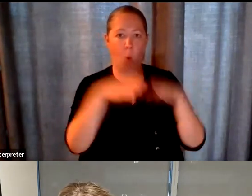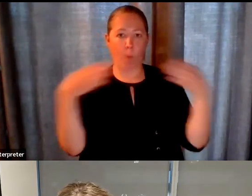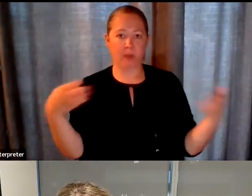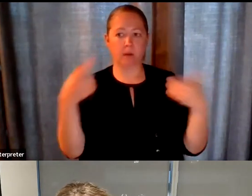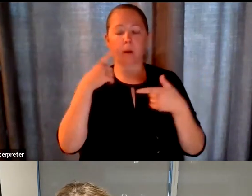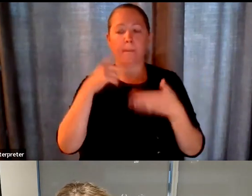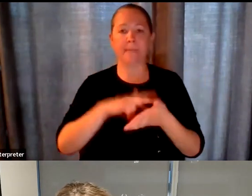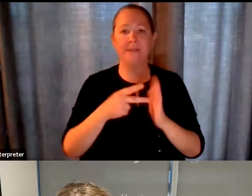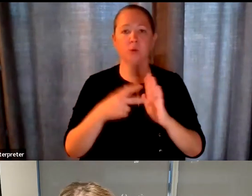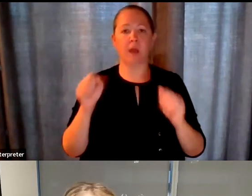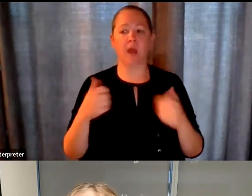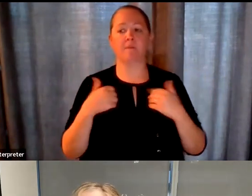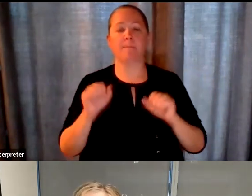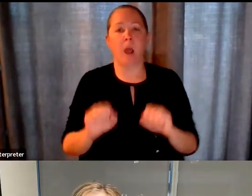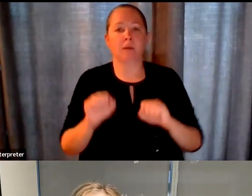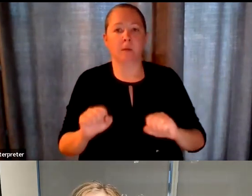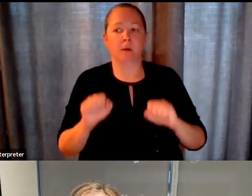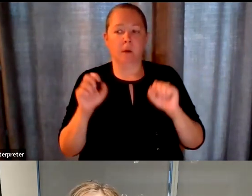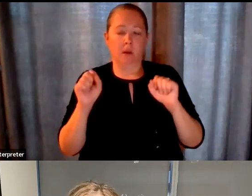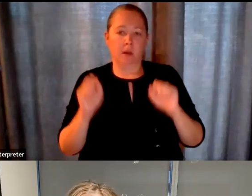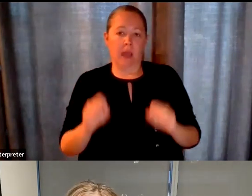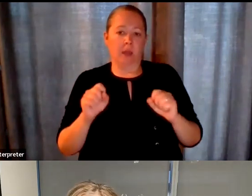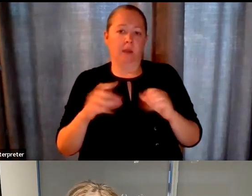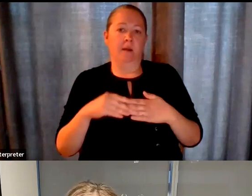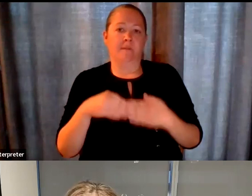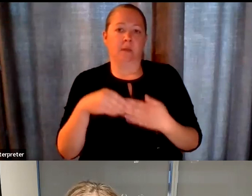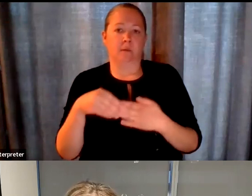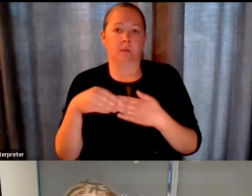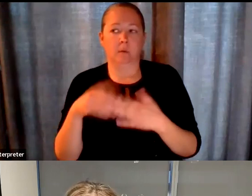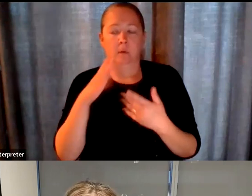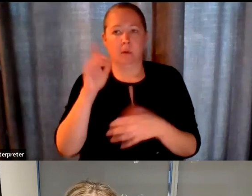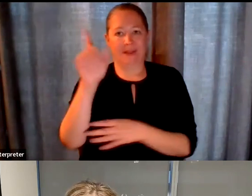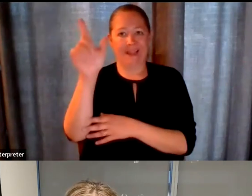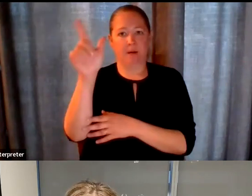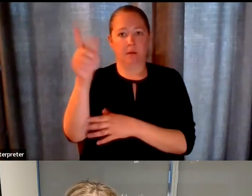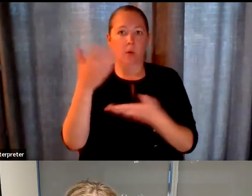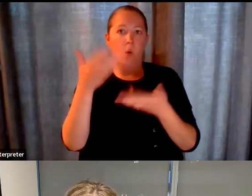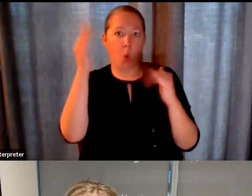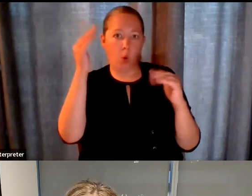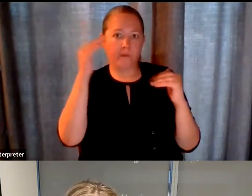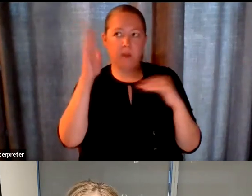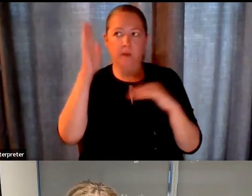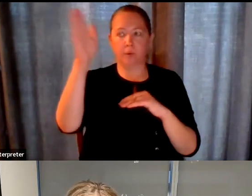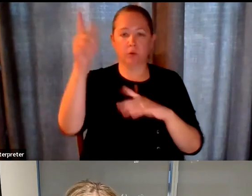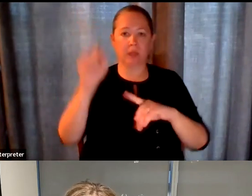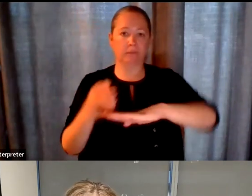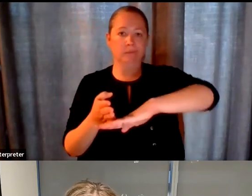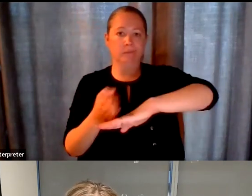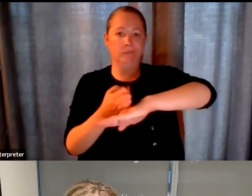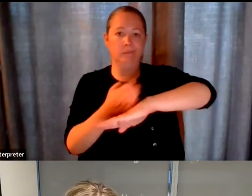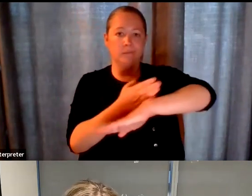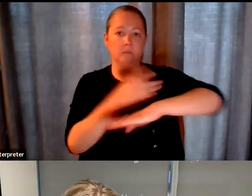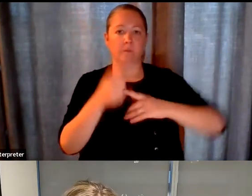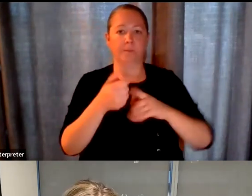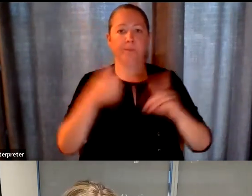space for, hopefully with a different court in the future, to make things a little bit better. But yesterday's opinion was